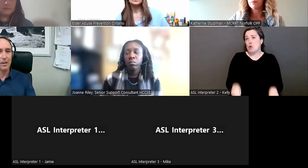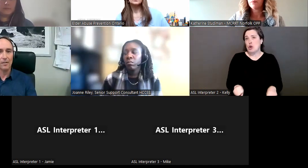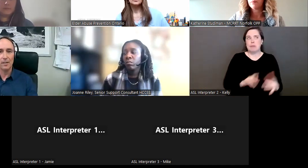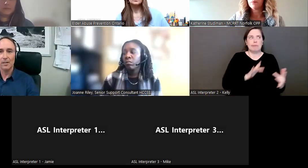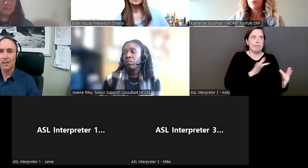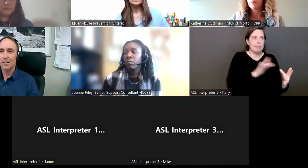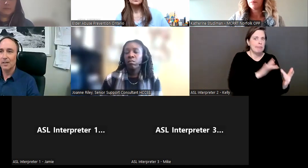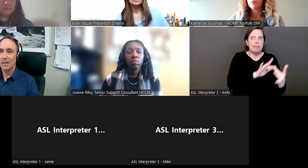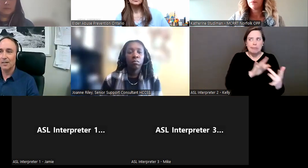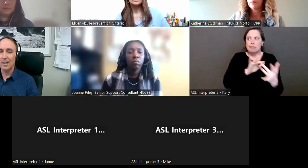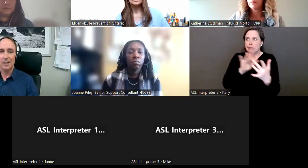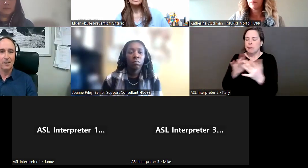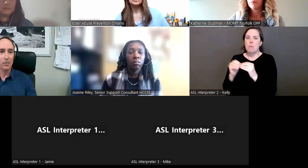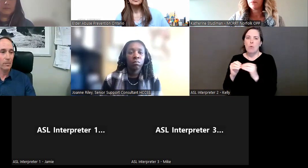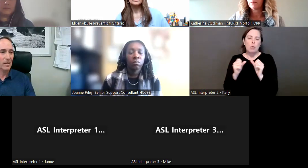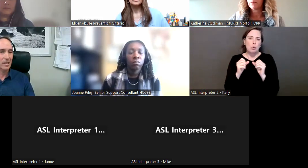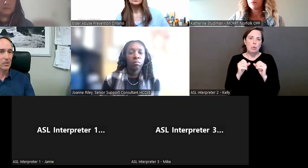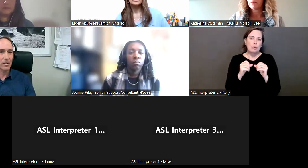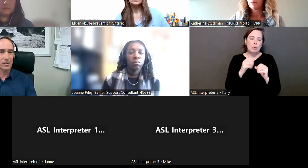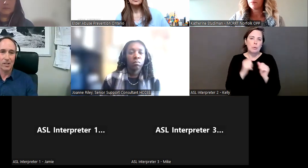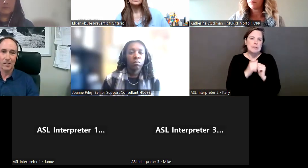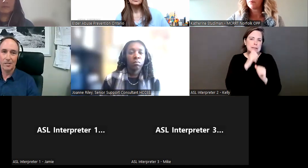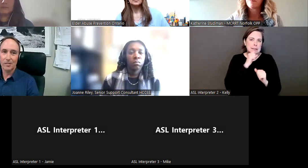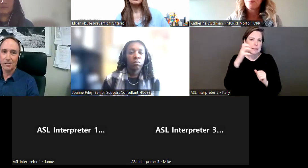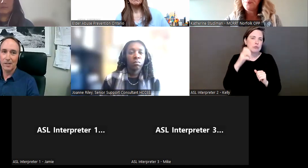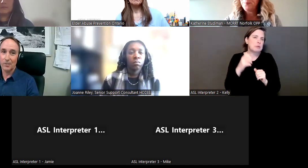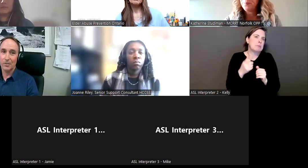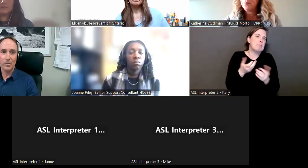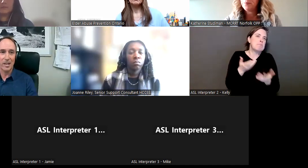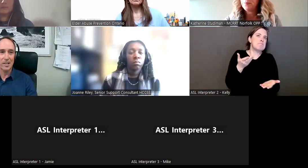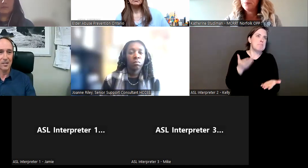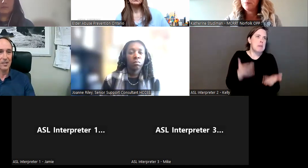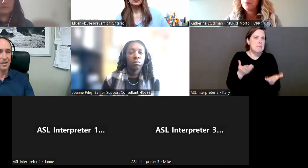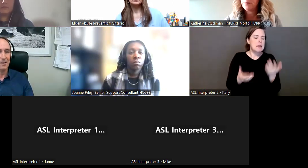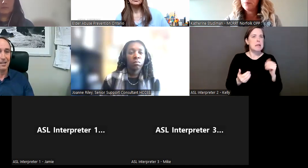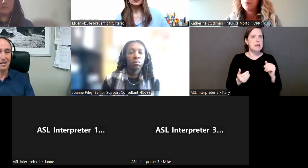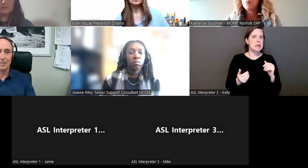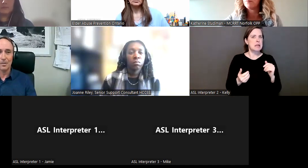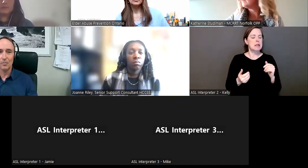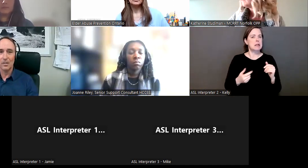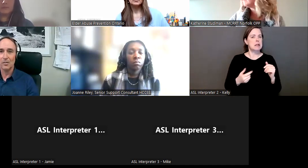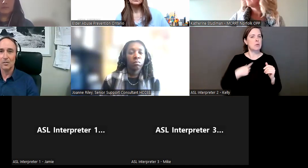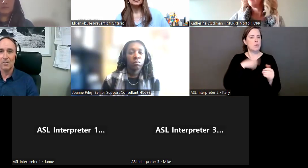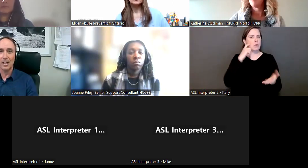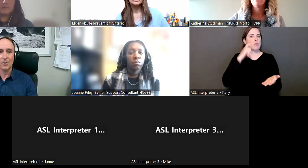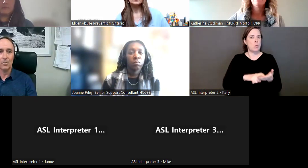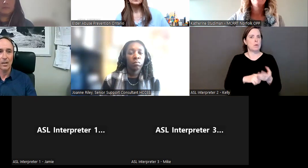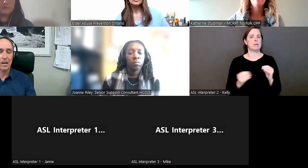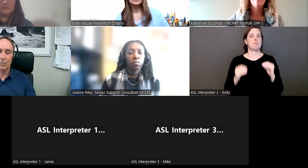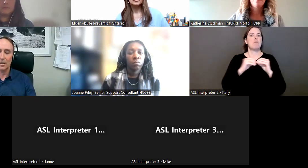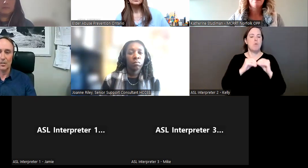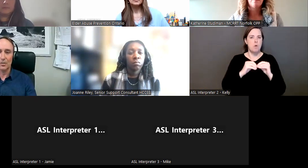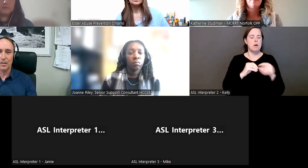we'd find that there would be an increase in elder abuse cases that come as a result of that.